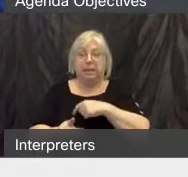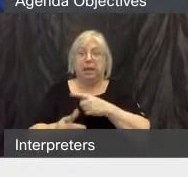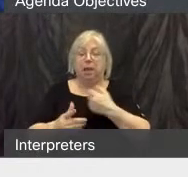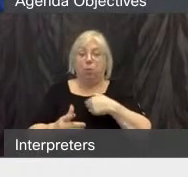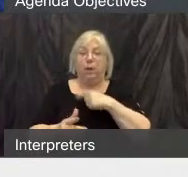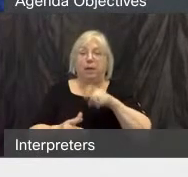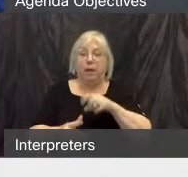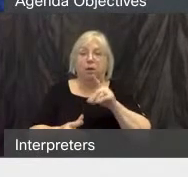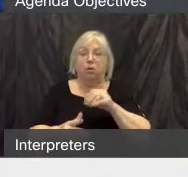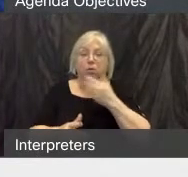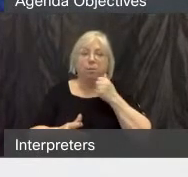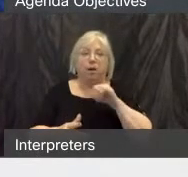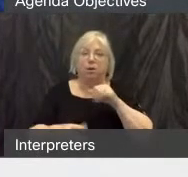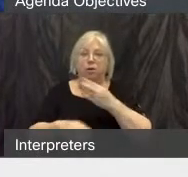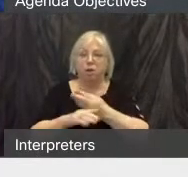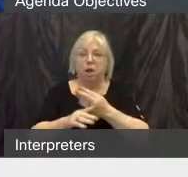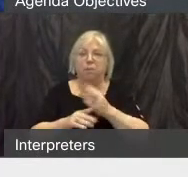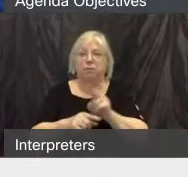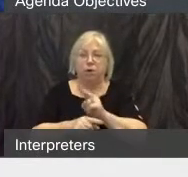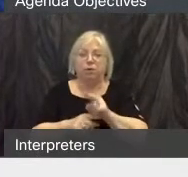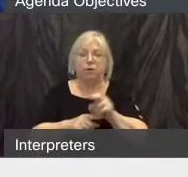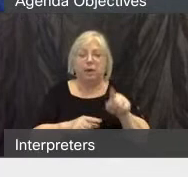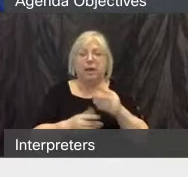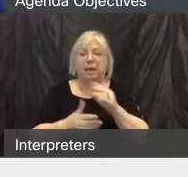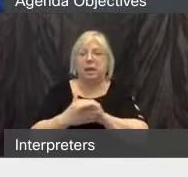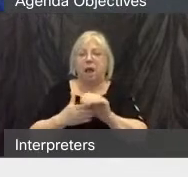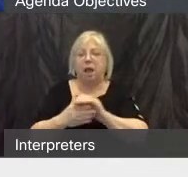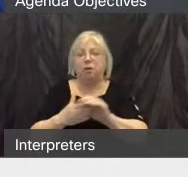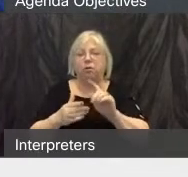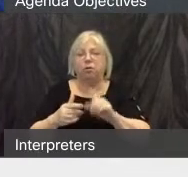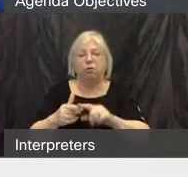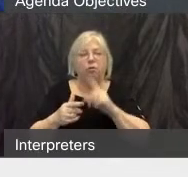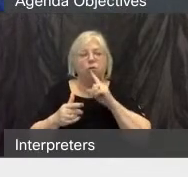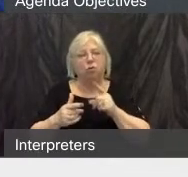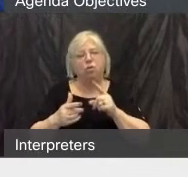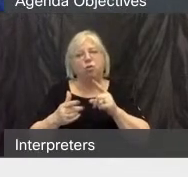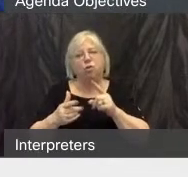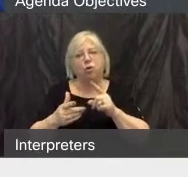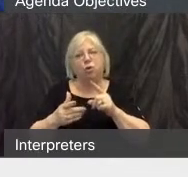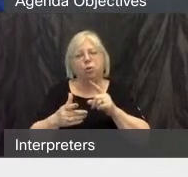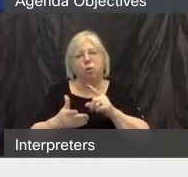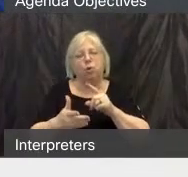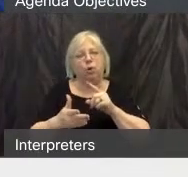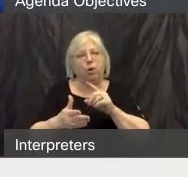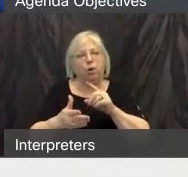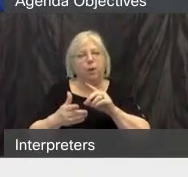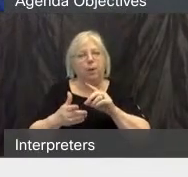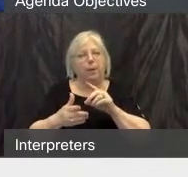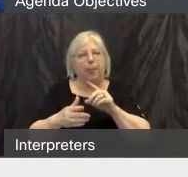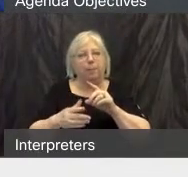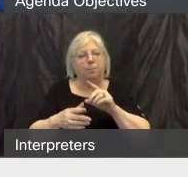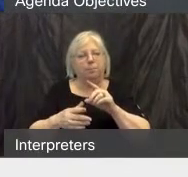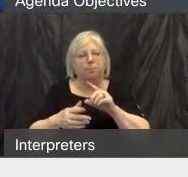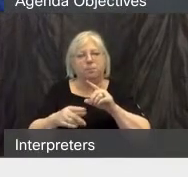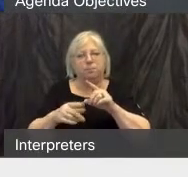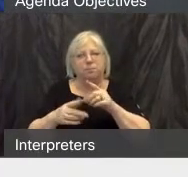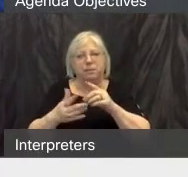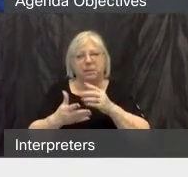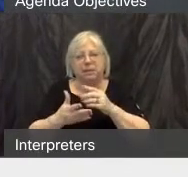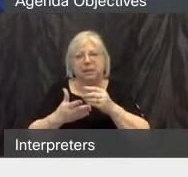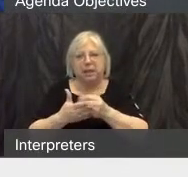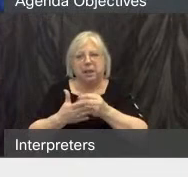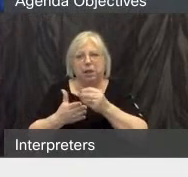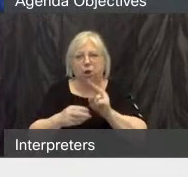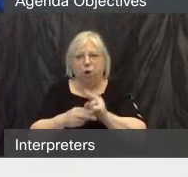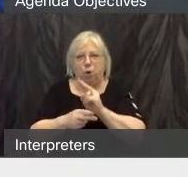better job of using these dollars to leverage and bring in foundation dollars, showing